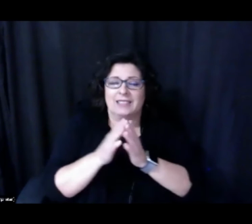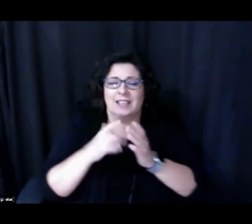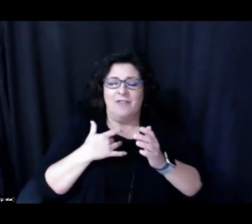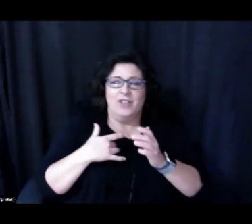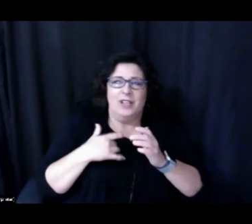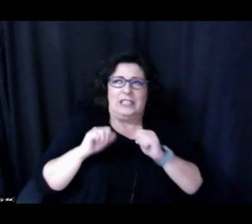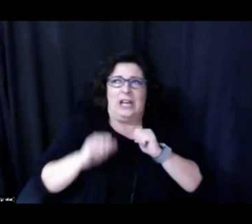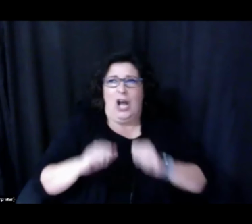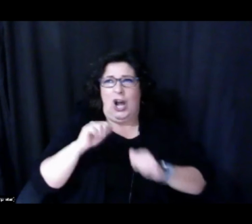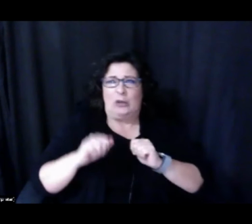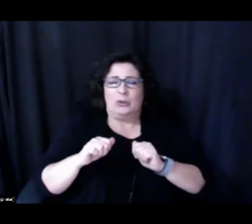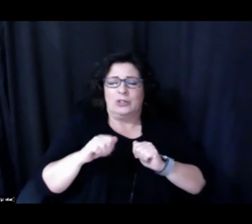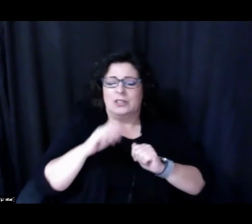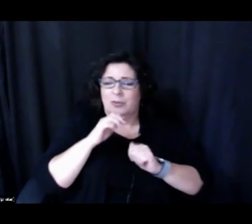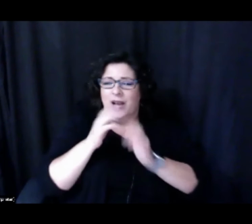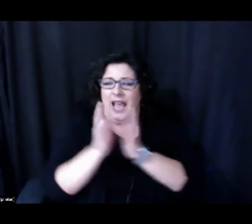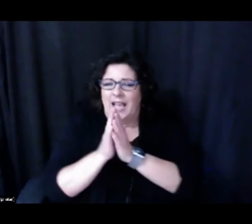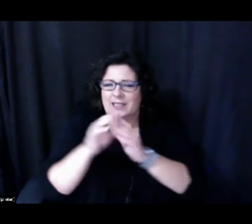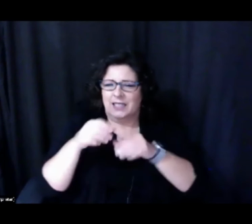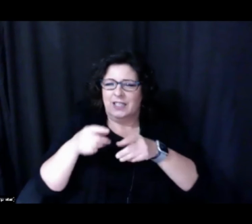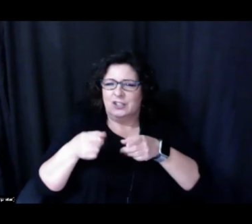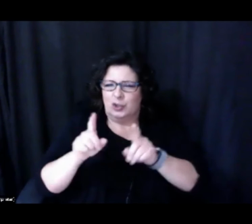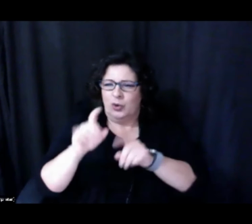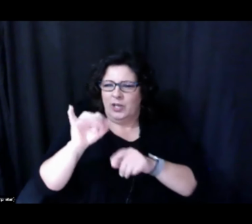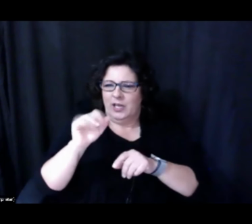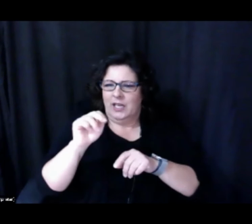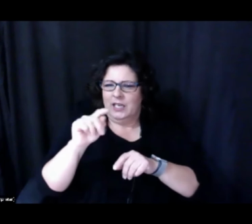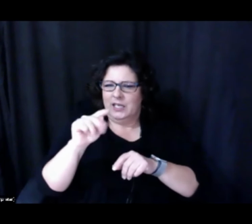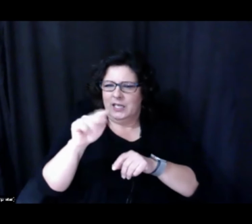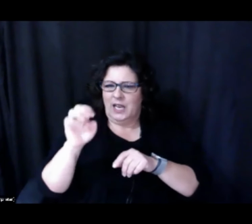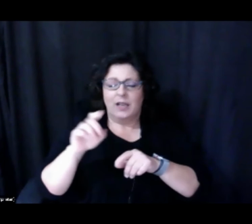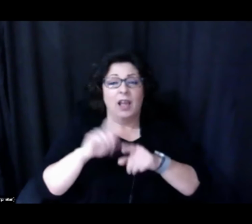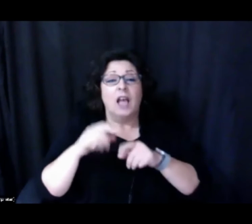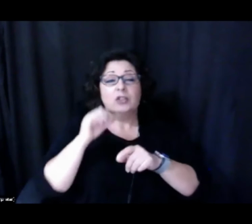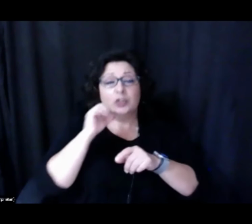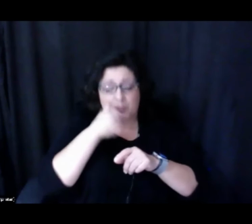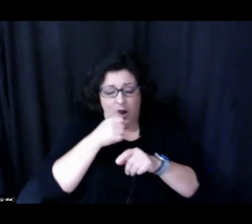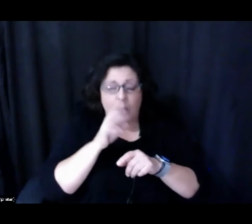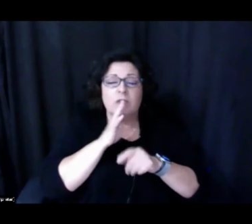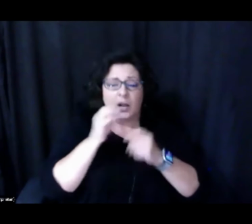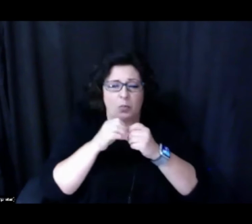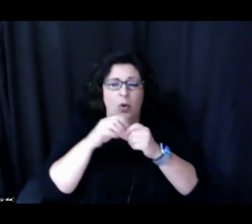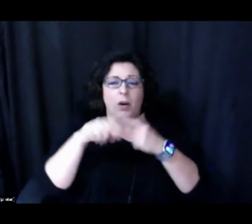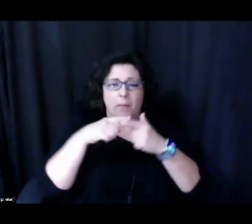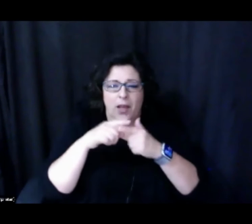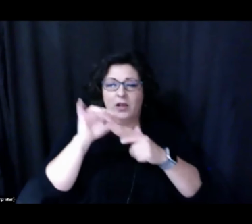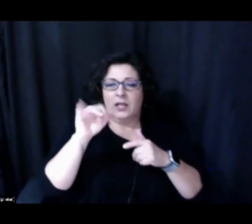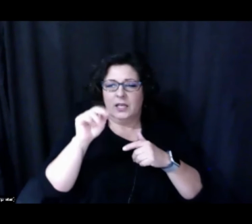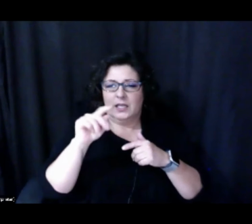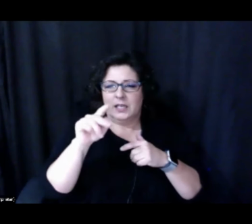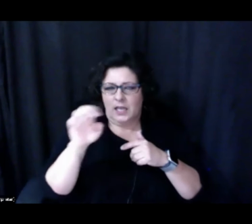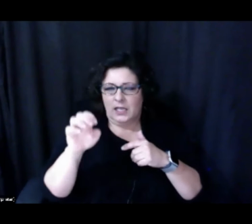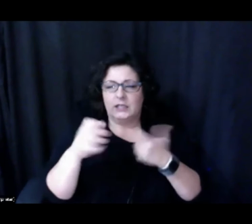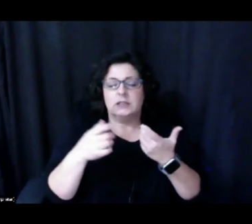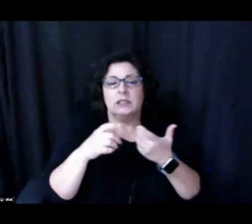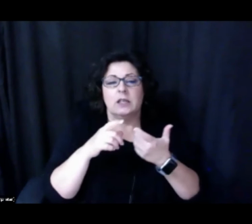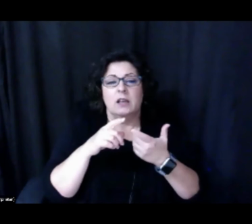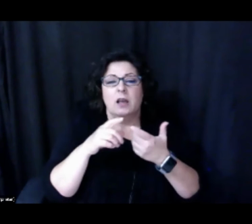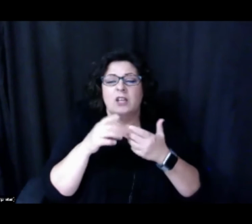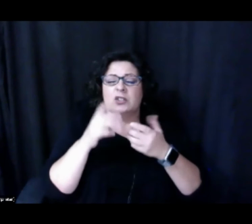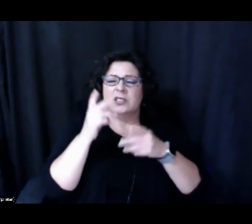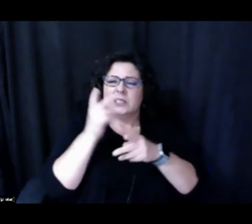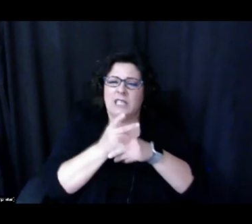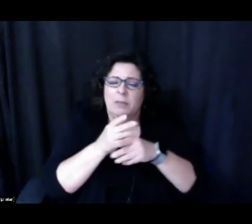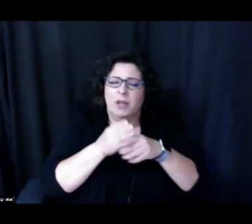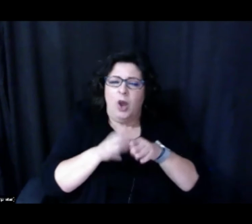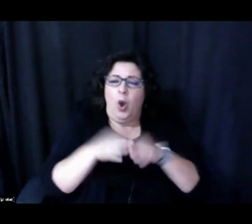it. Great question. We're going to talk more about intakes tomorrow as well. But what I would say is keep it